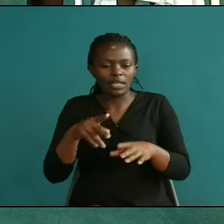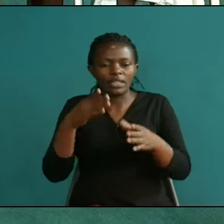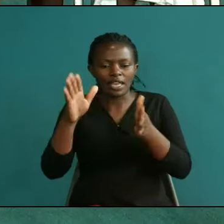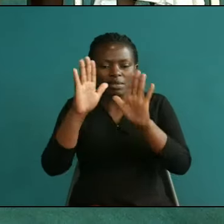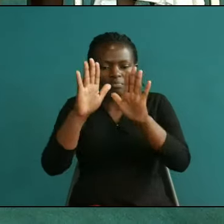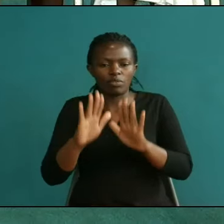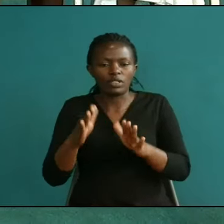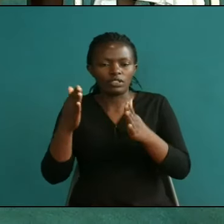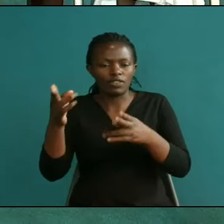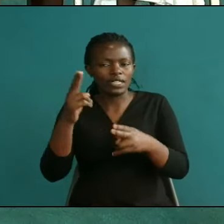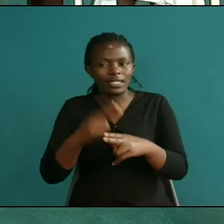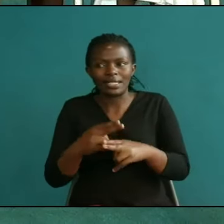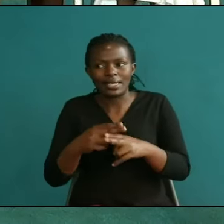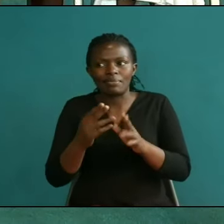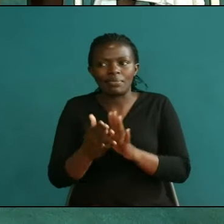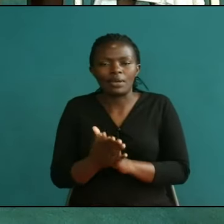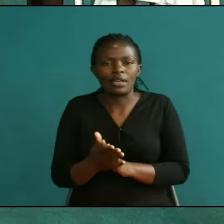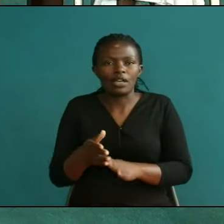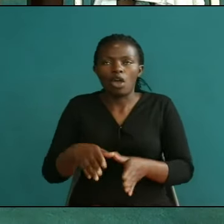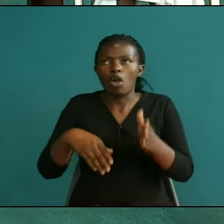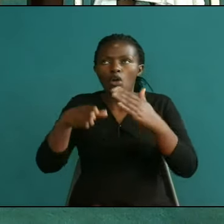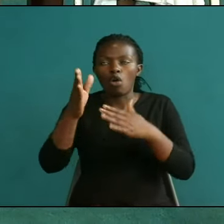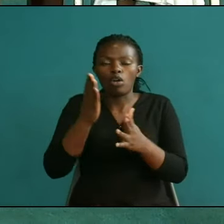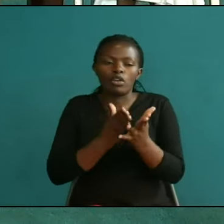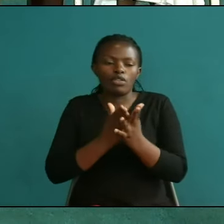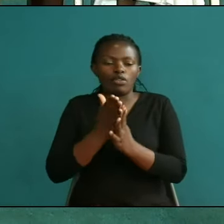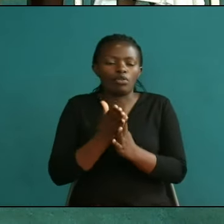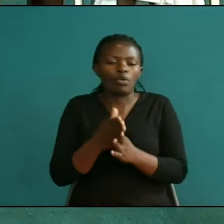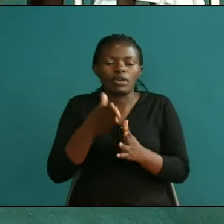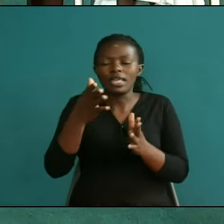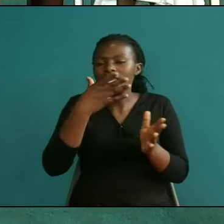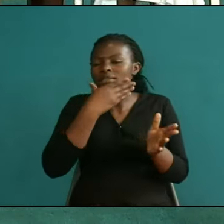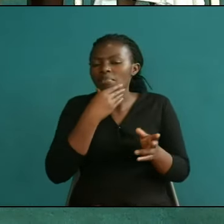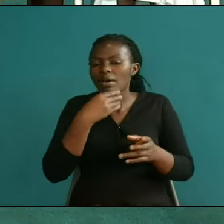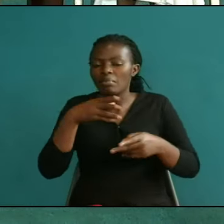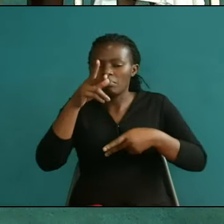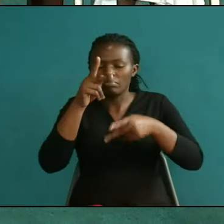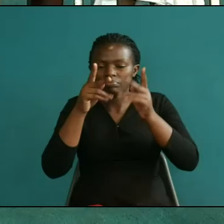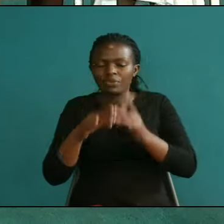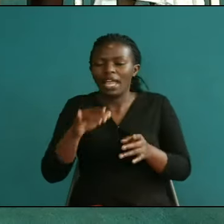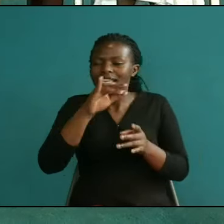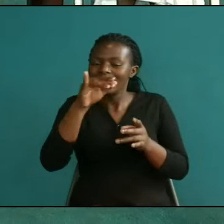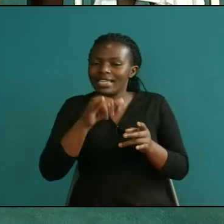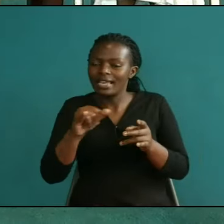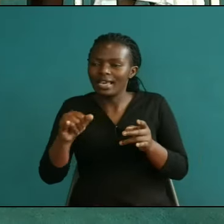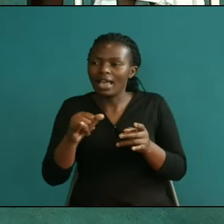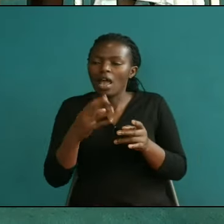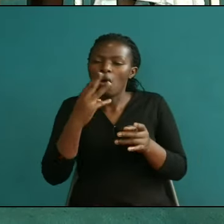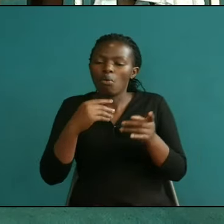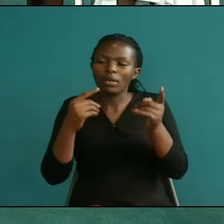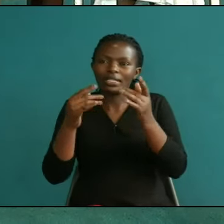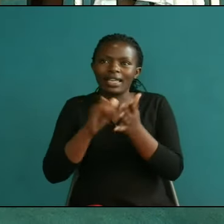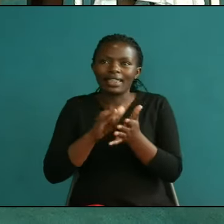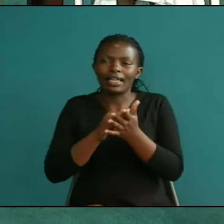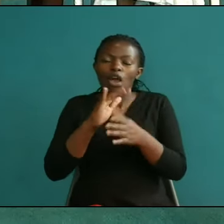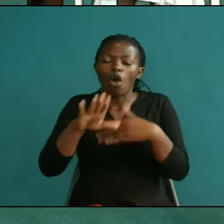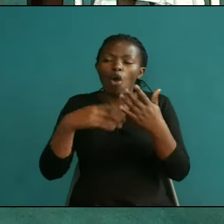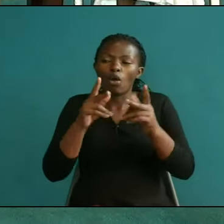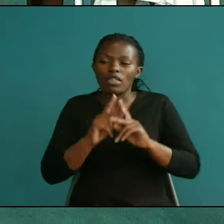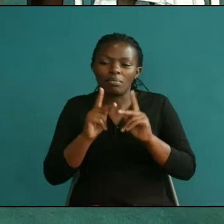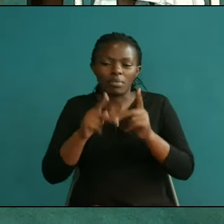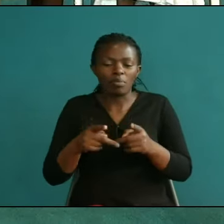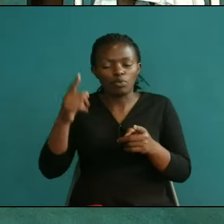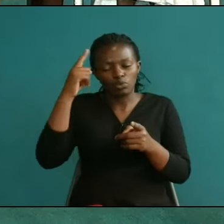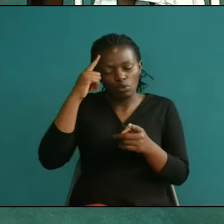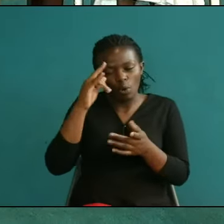Zechariah's name? God, through Zechariah, wanted the returning exiles to know that he hadn't forgotten the covenant he made